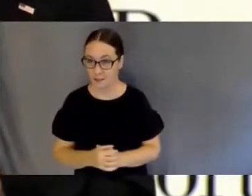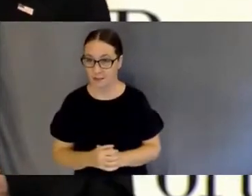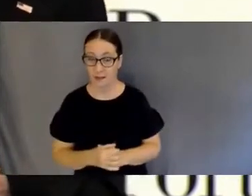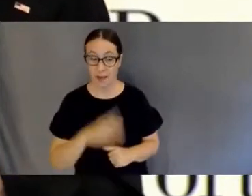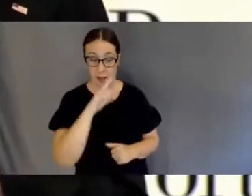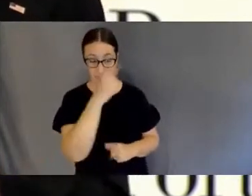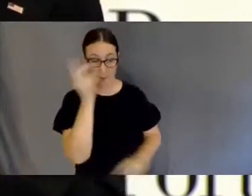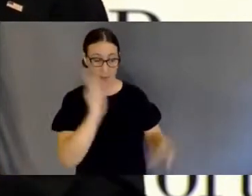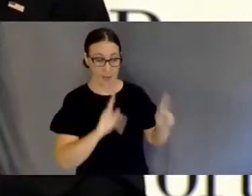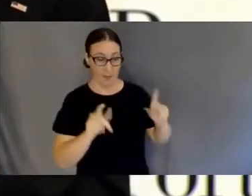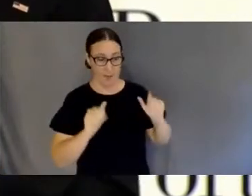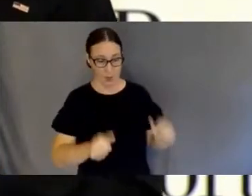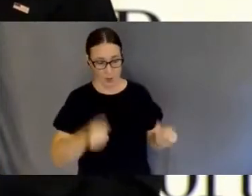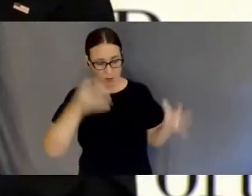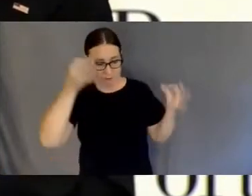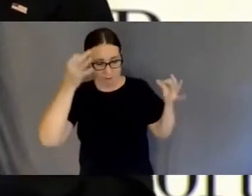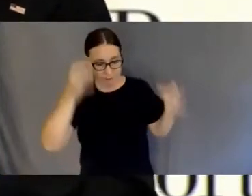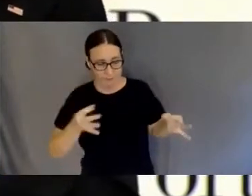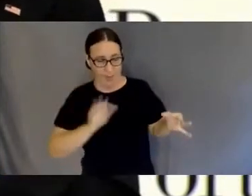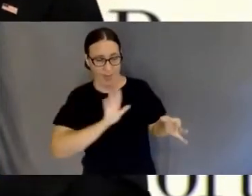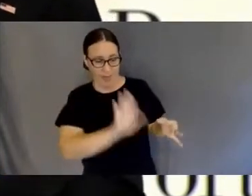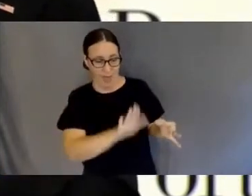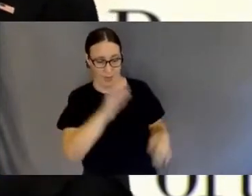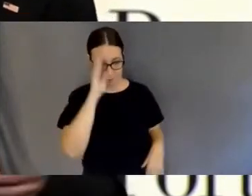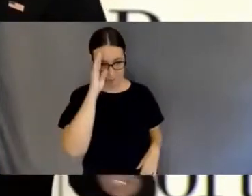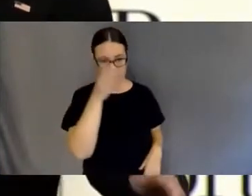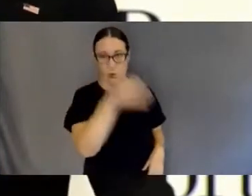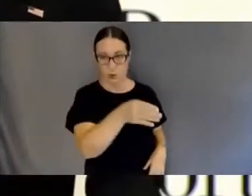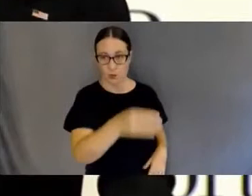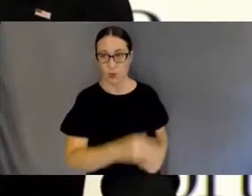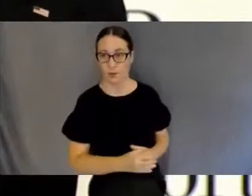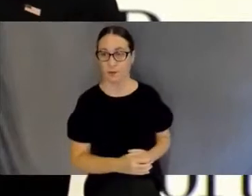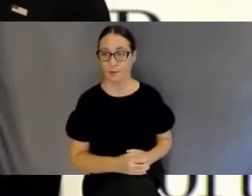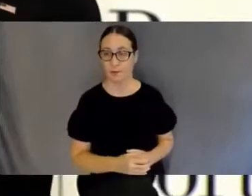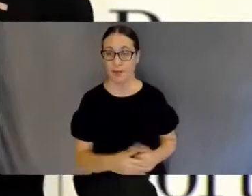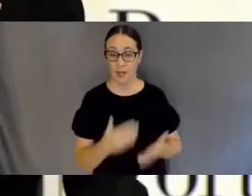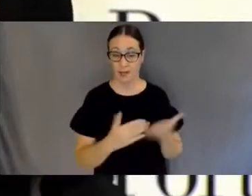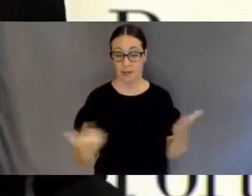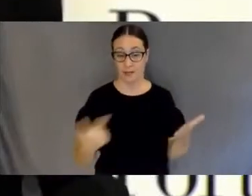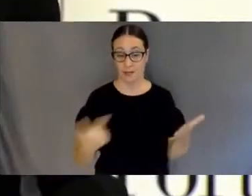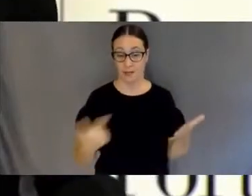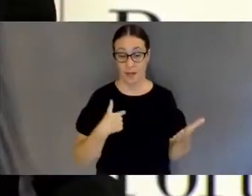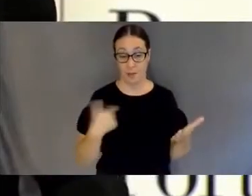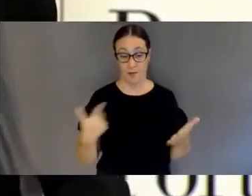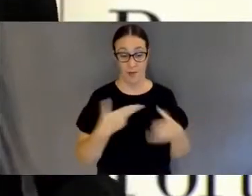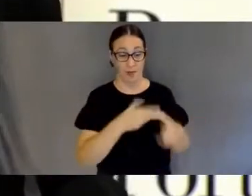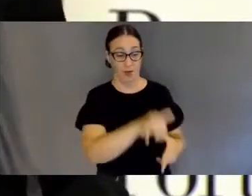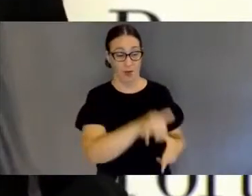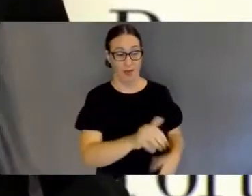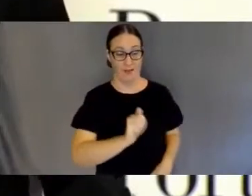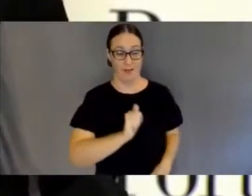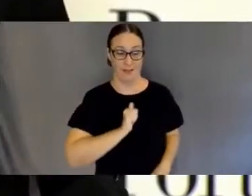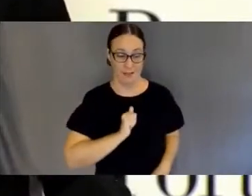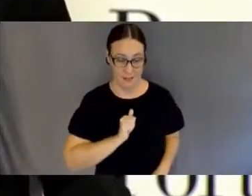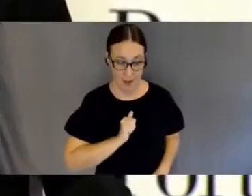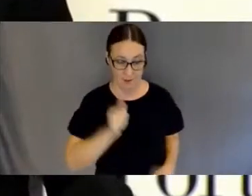could determine their own future. Some of us refer to that as self-determination.